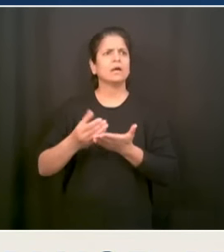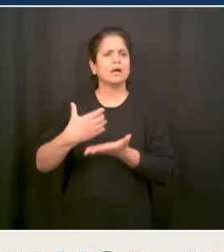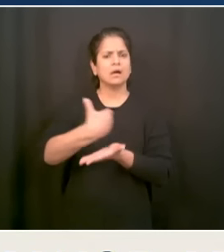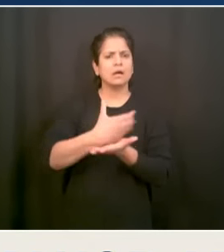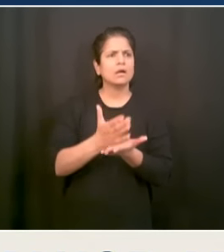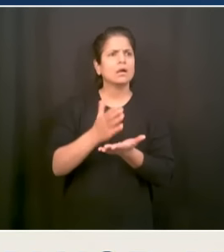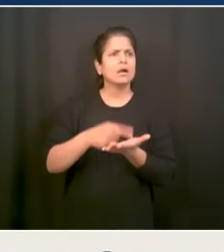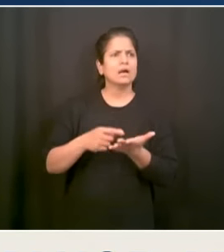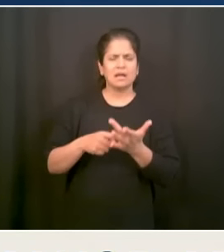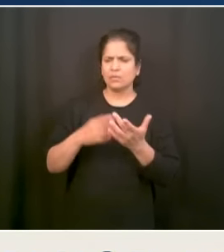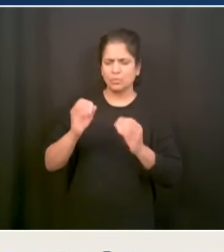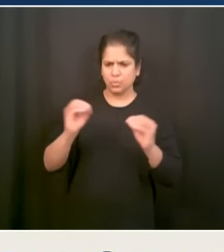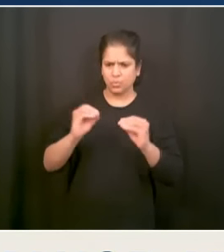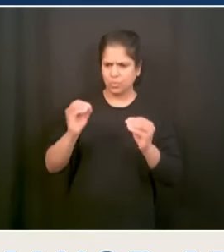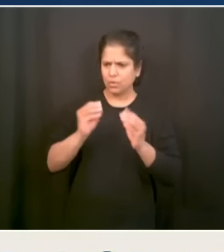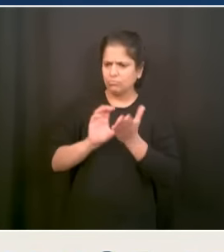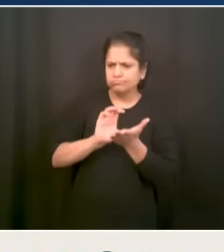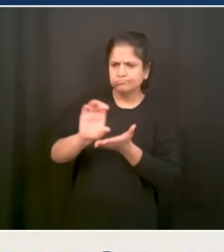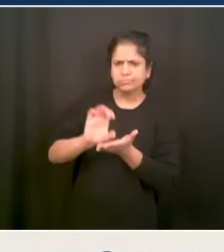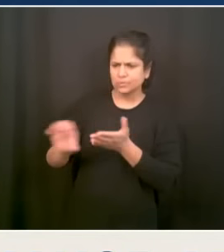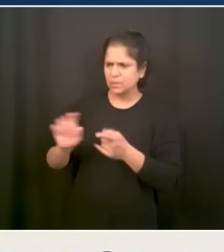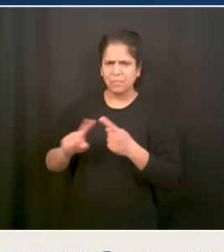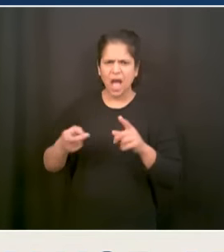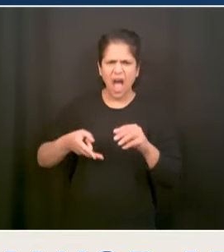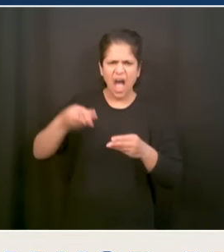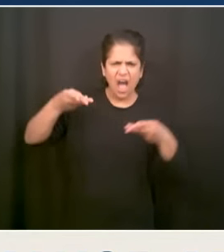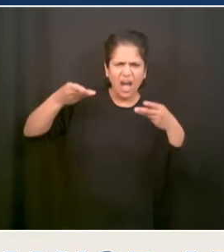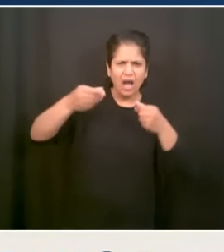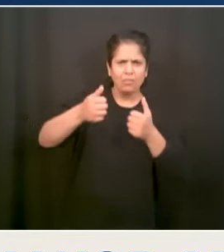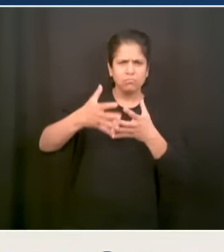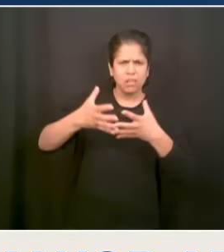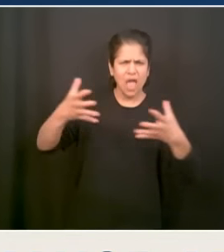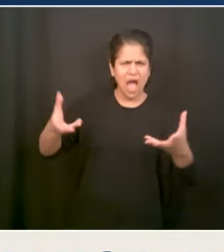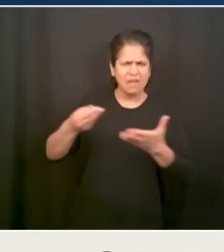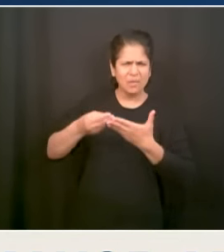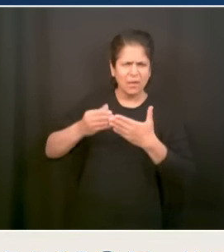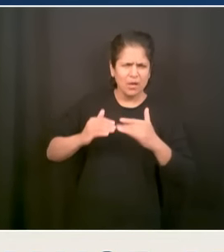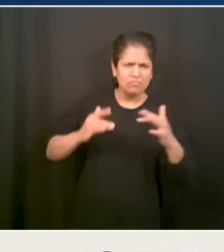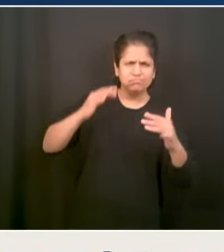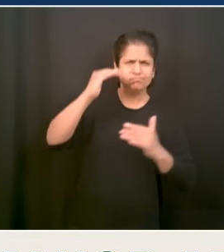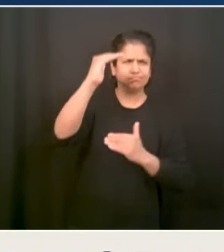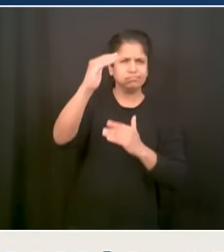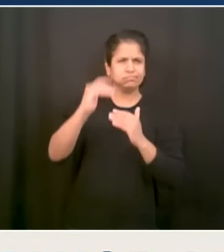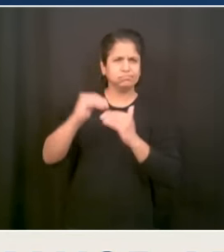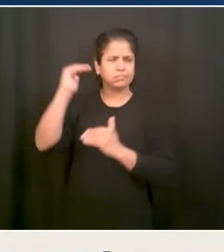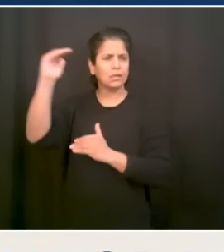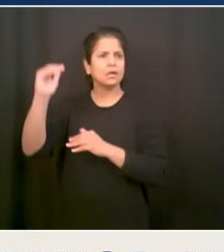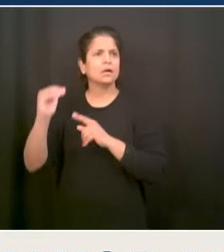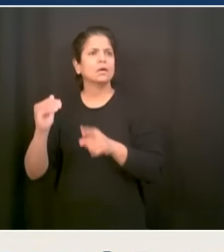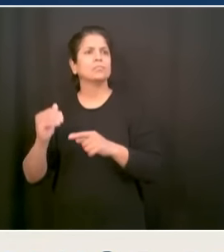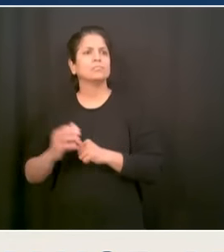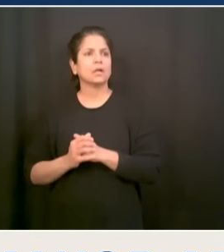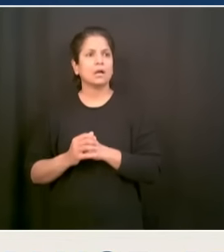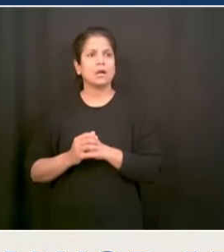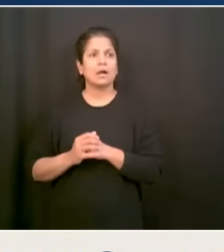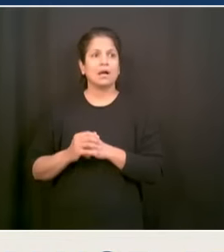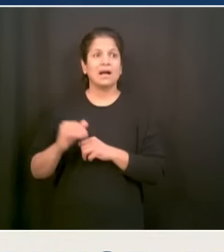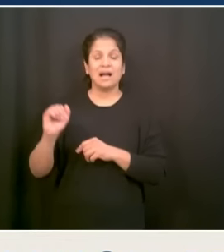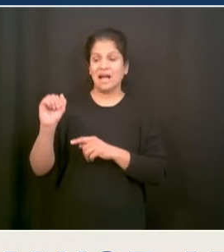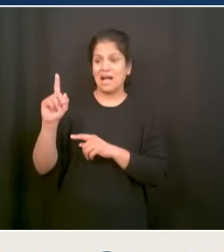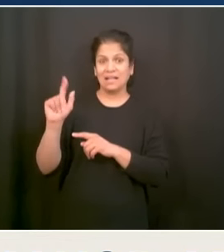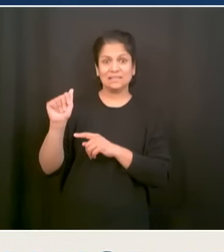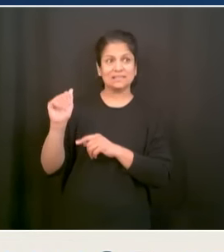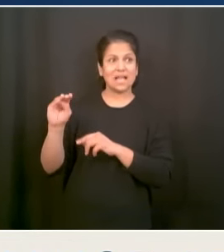year after year. Notably, Mayor Adams underestimated known budget expenses so he could show fiscal year 2026